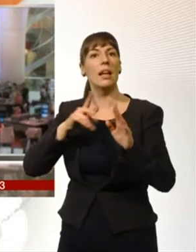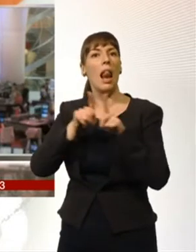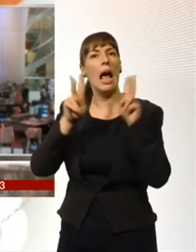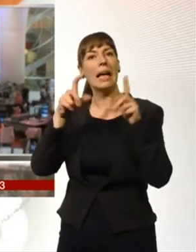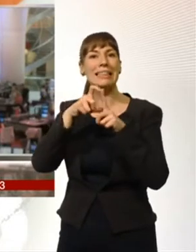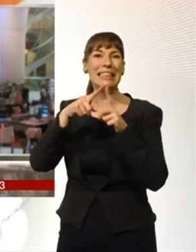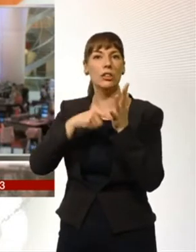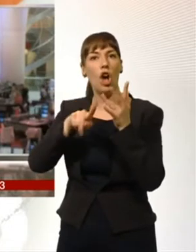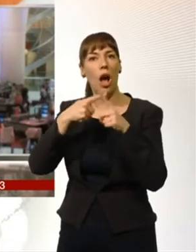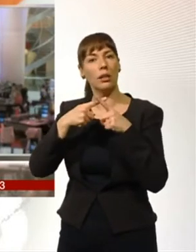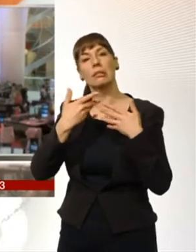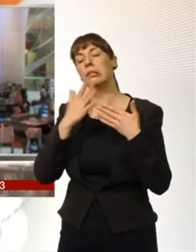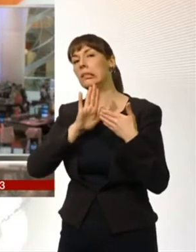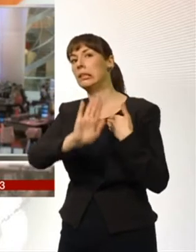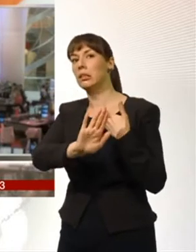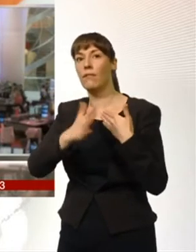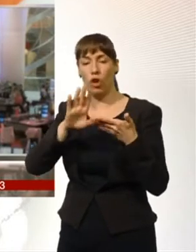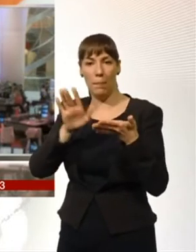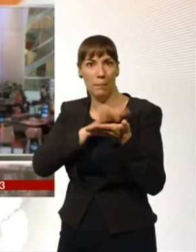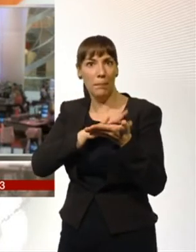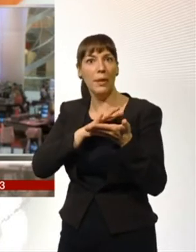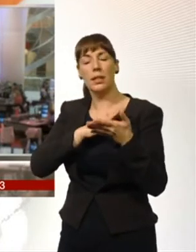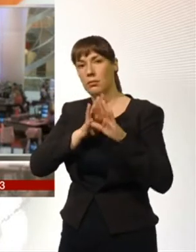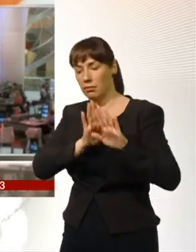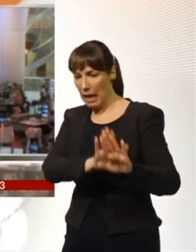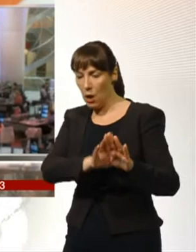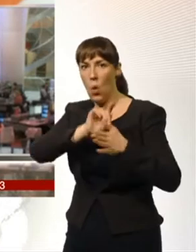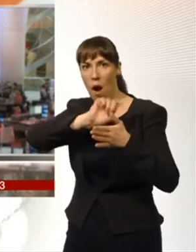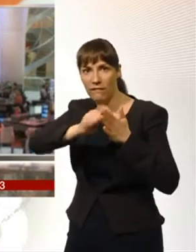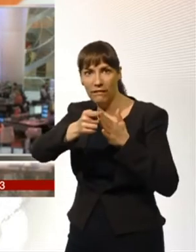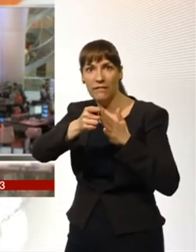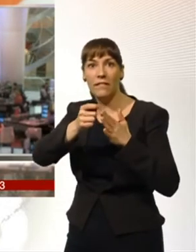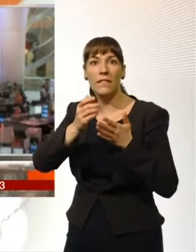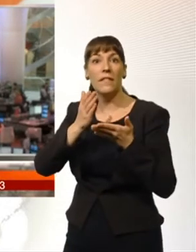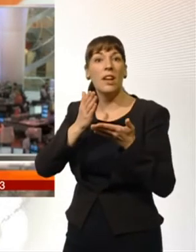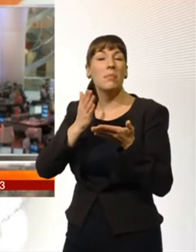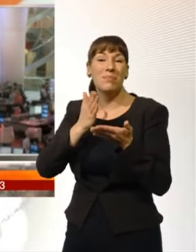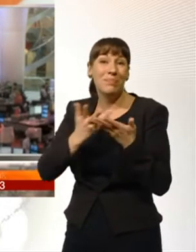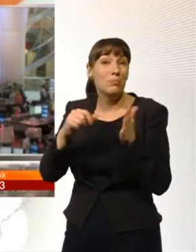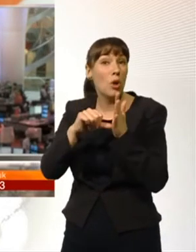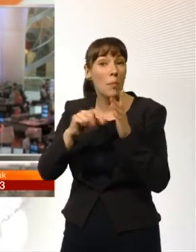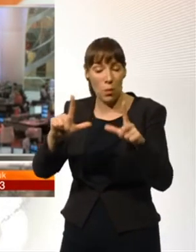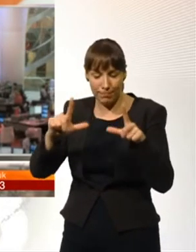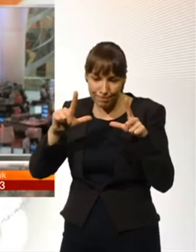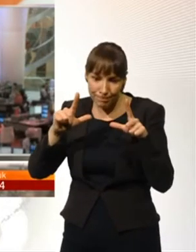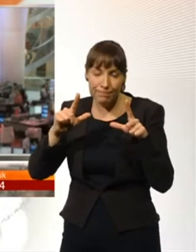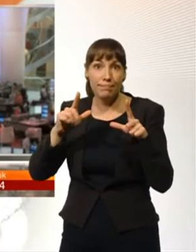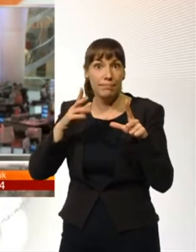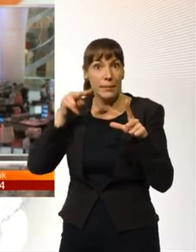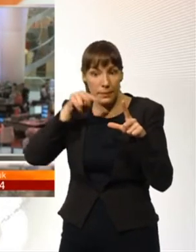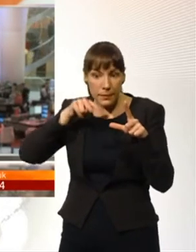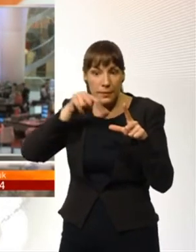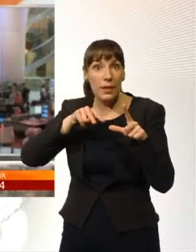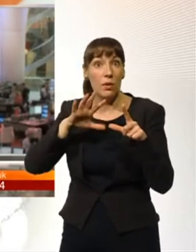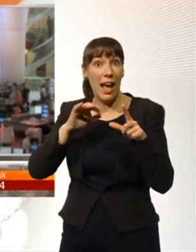them off. One of the issues about screens, it's a very private, individual experience. It does affect your eyes if you just constantly